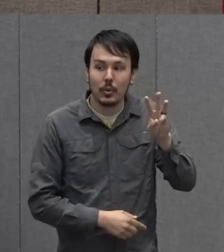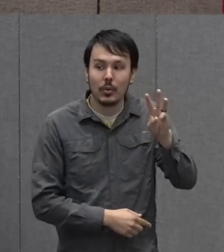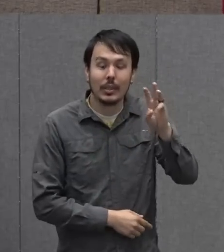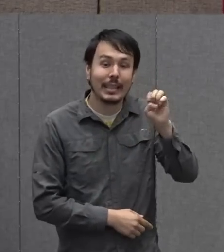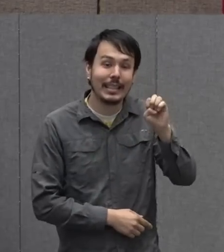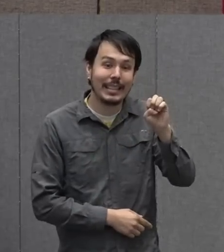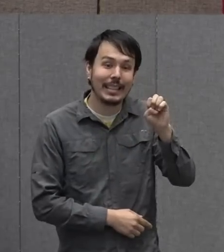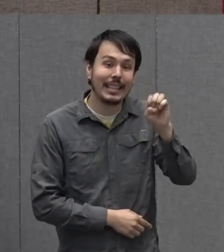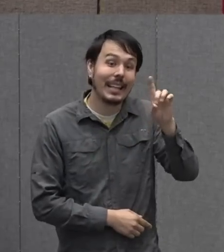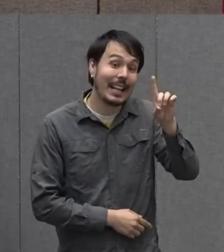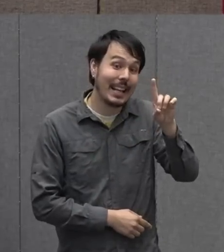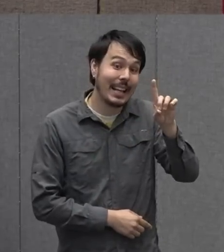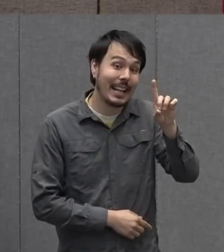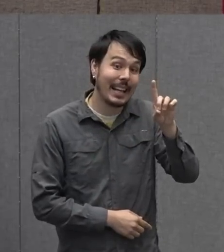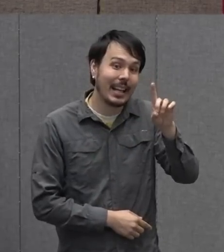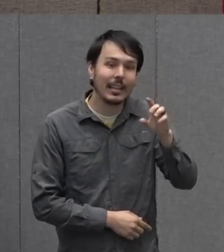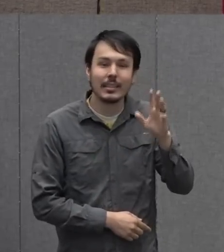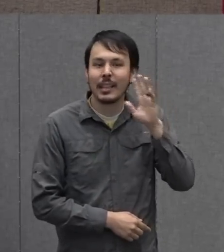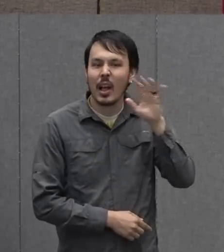W-E-D. Wed.